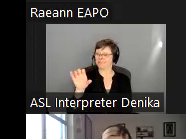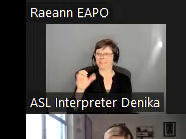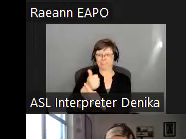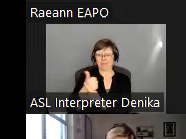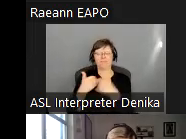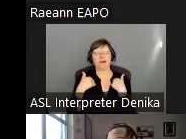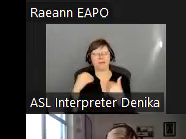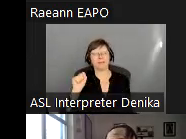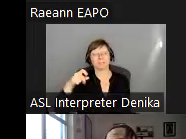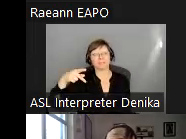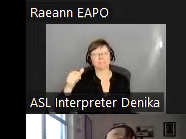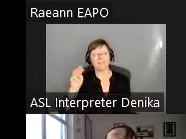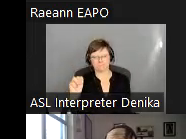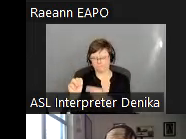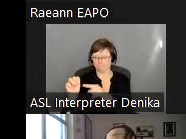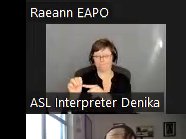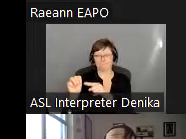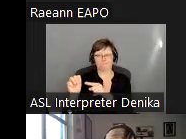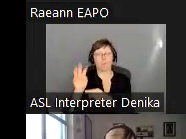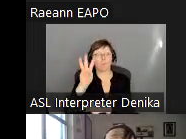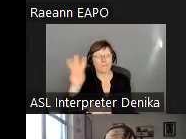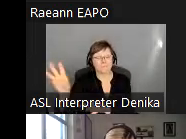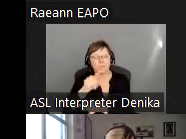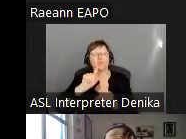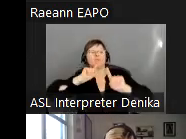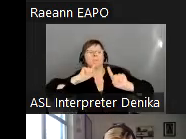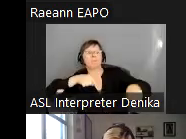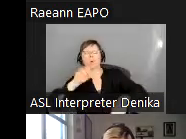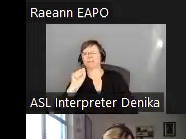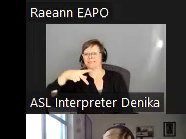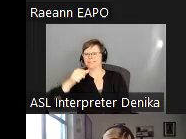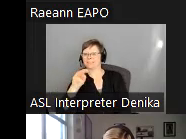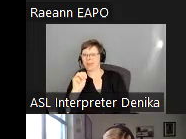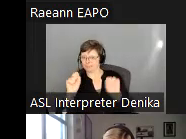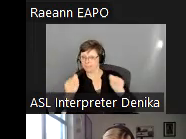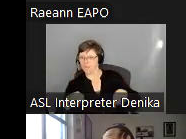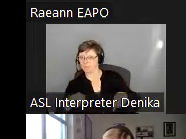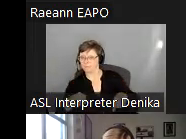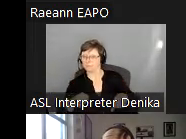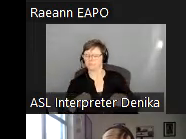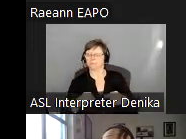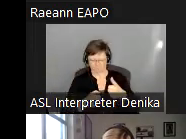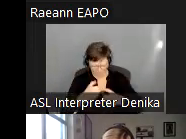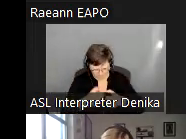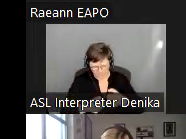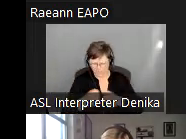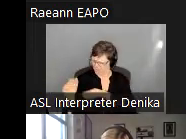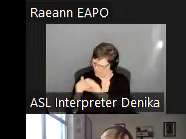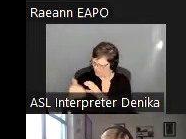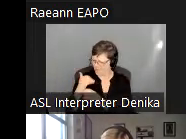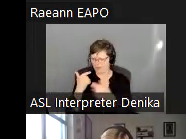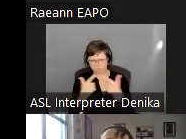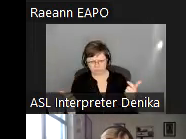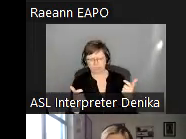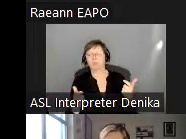spam a website where you can actually report your spam, text message and what have you. So we can